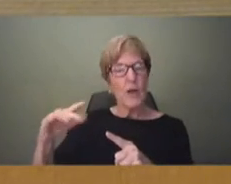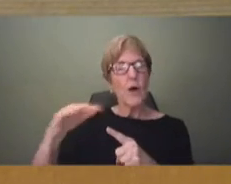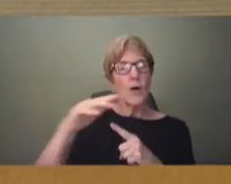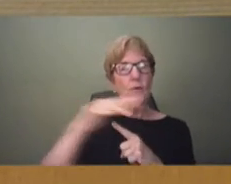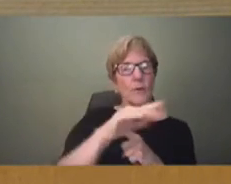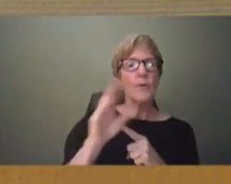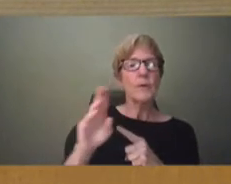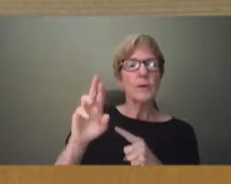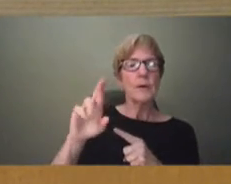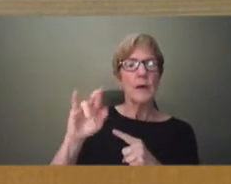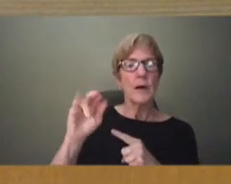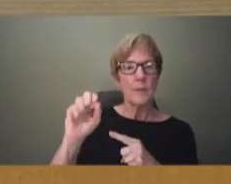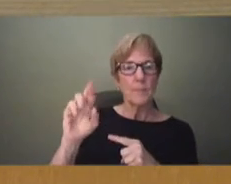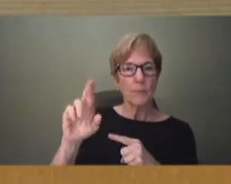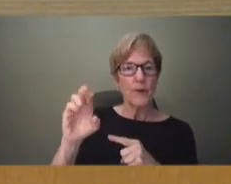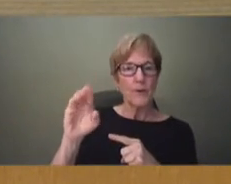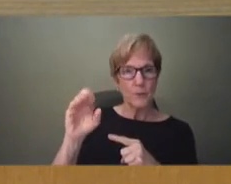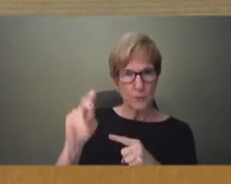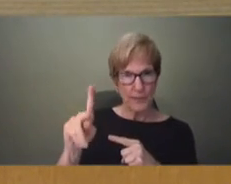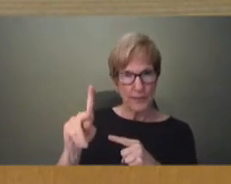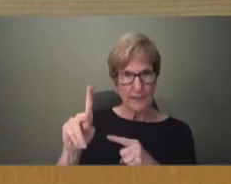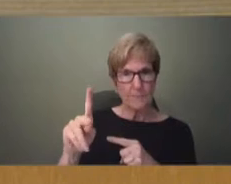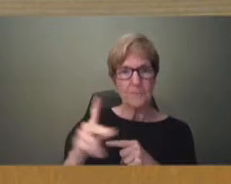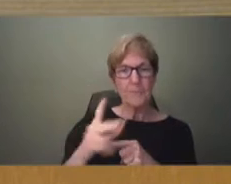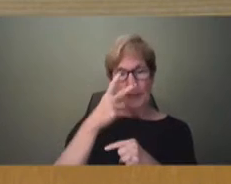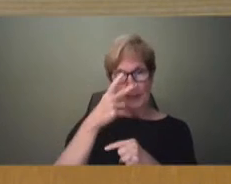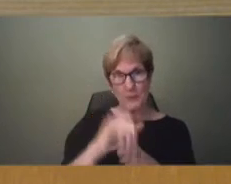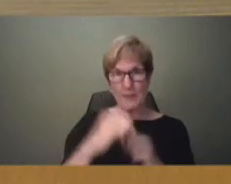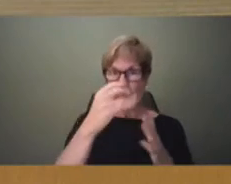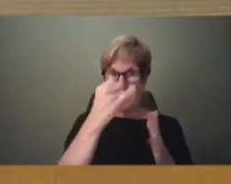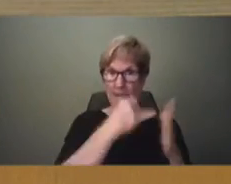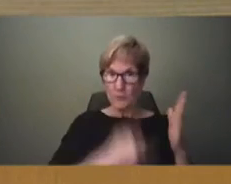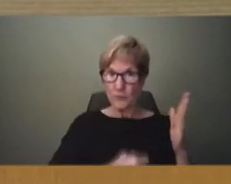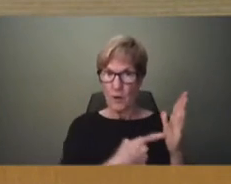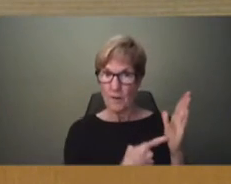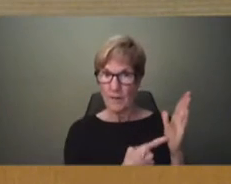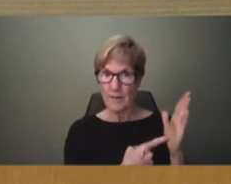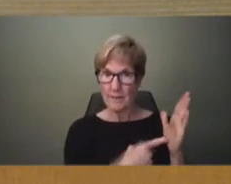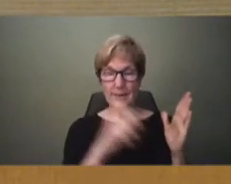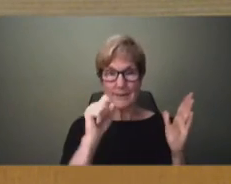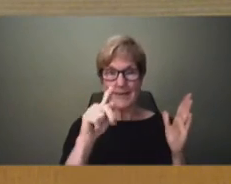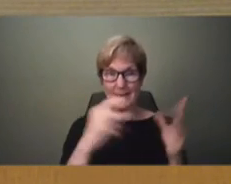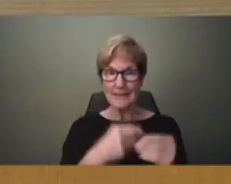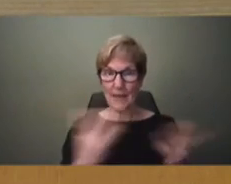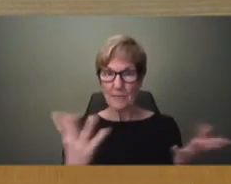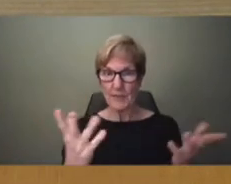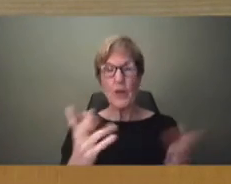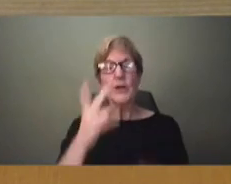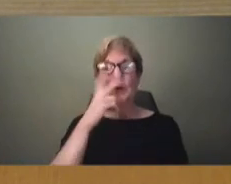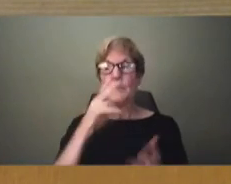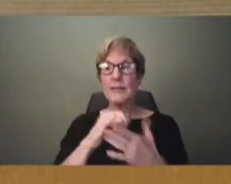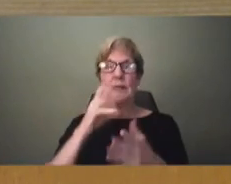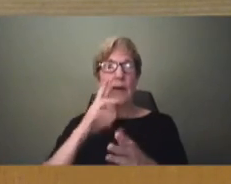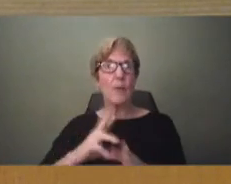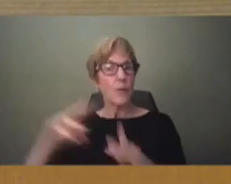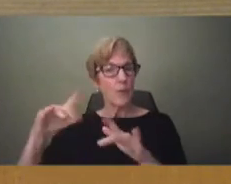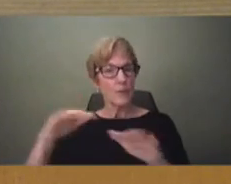Creek if you look at that look at that drawing that your staff gave you you'll see how far that water